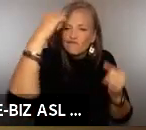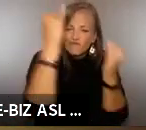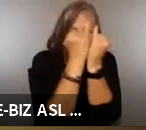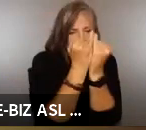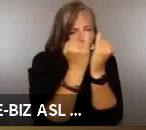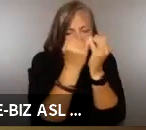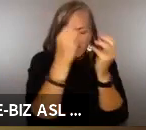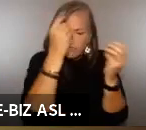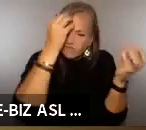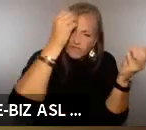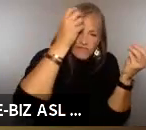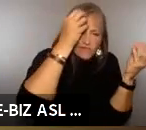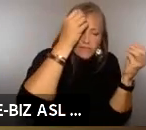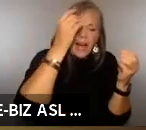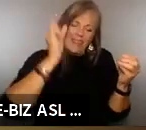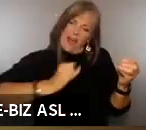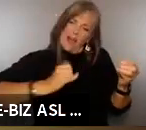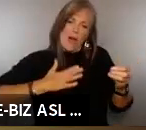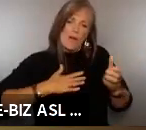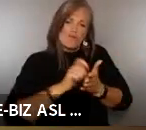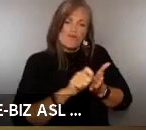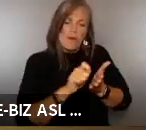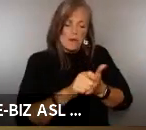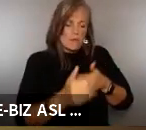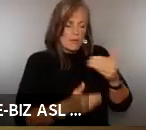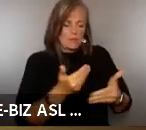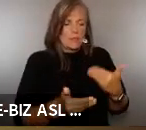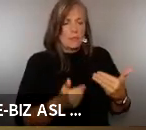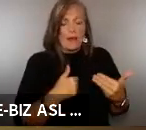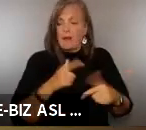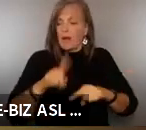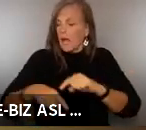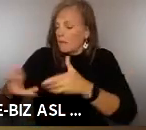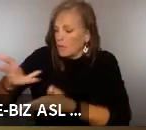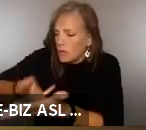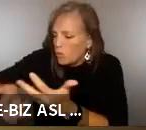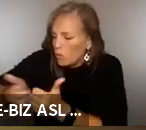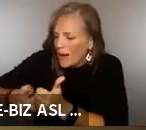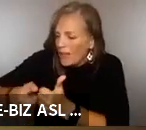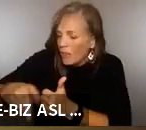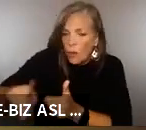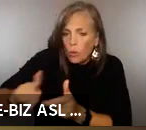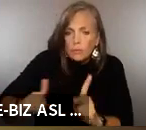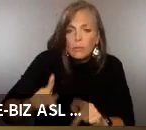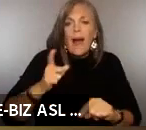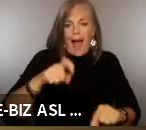social contact, and if I can't be with the people, I'm gonna have to create them. So